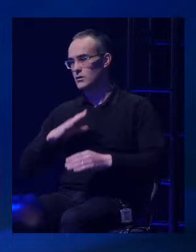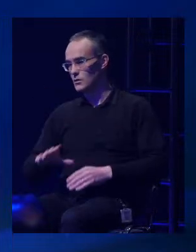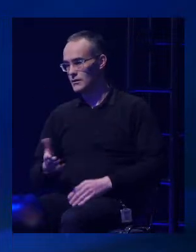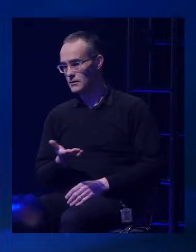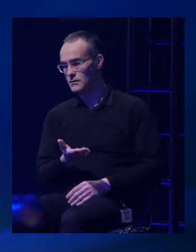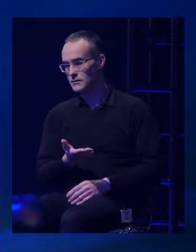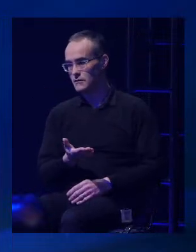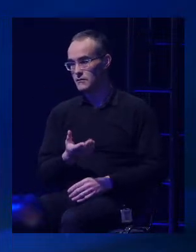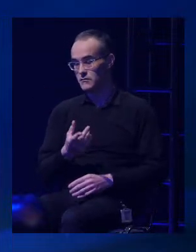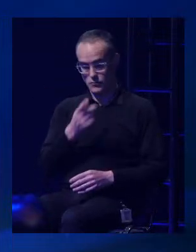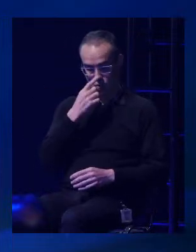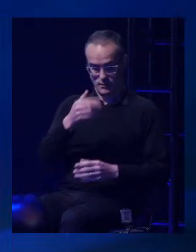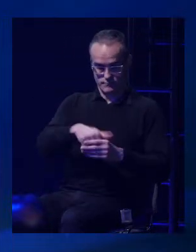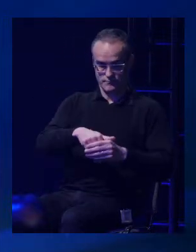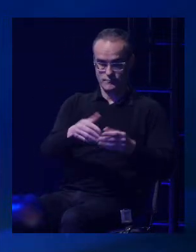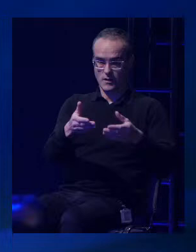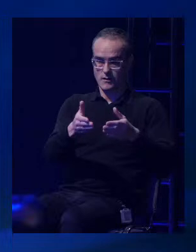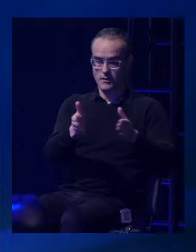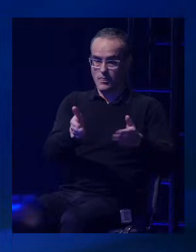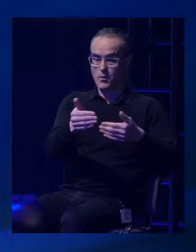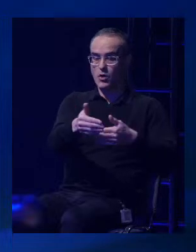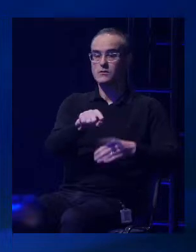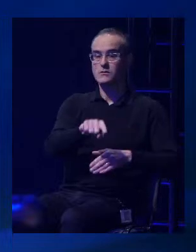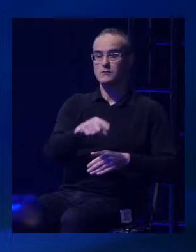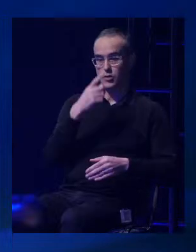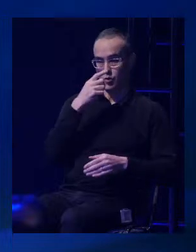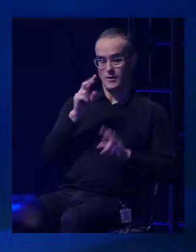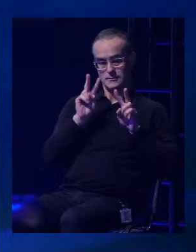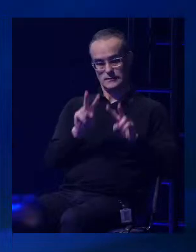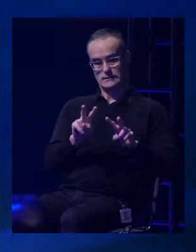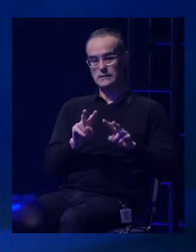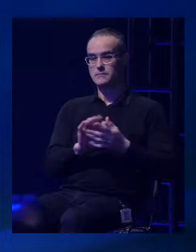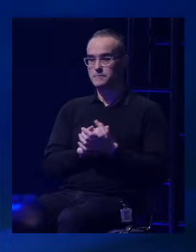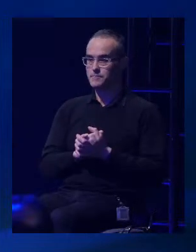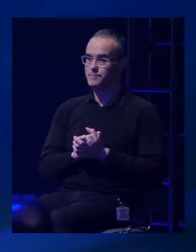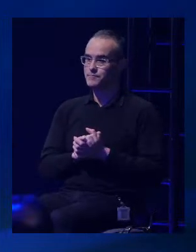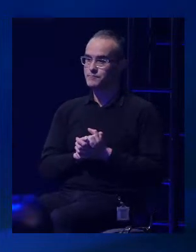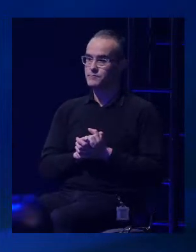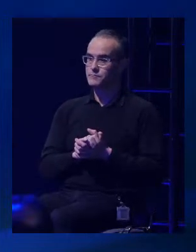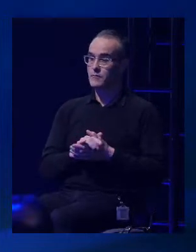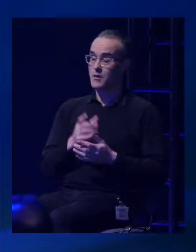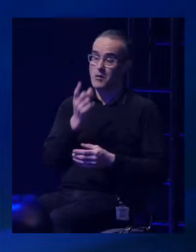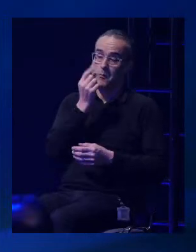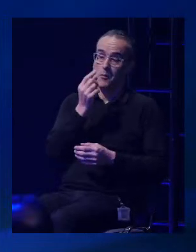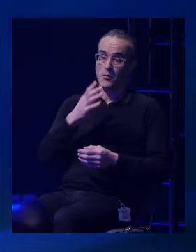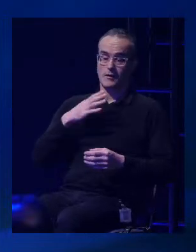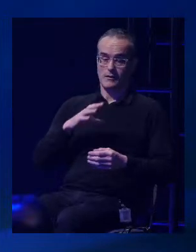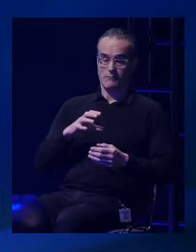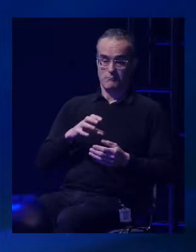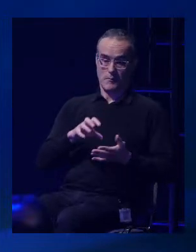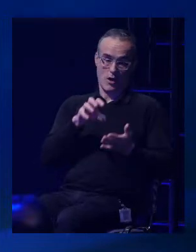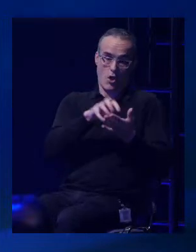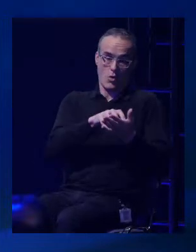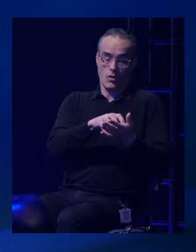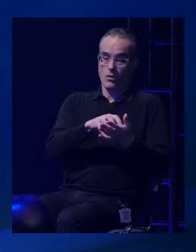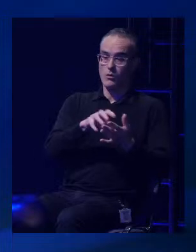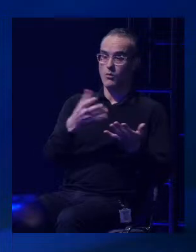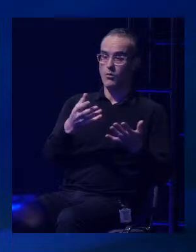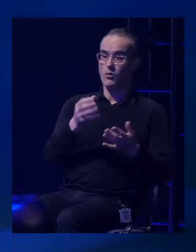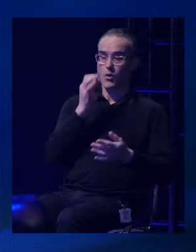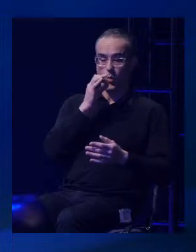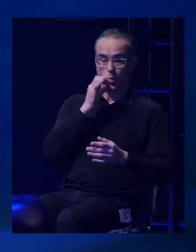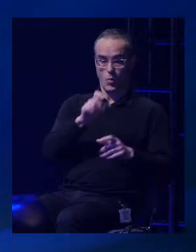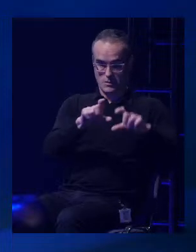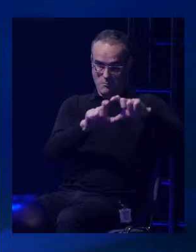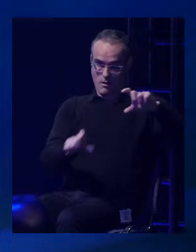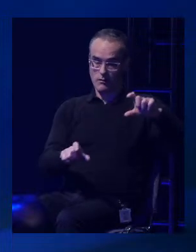that straight in the box and everybody can see exactly what they're supposed to. In the circumstances, you may need to have a logo or a watermark. That's also something you can do